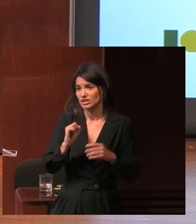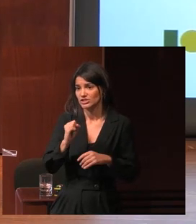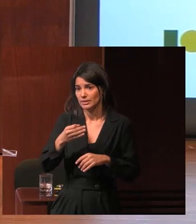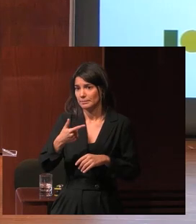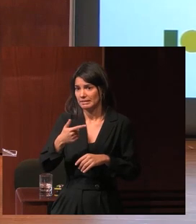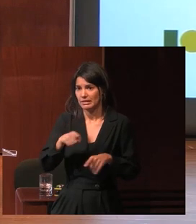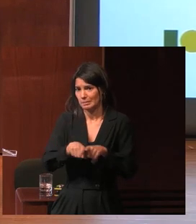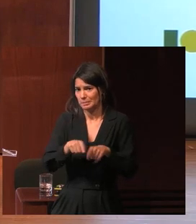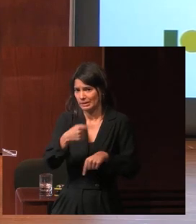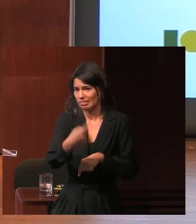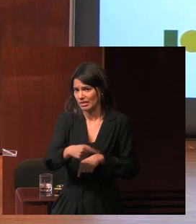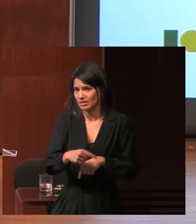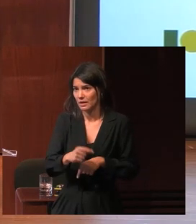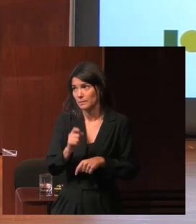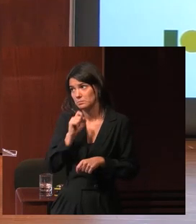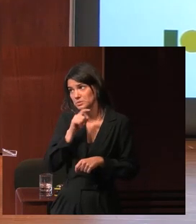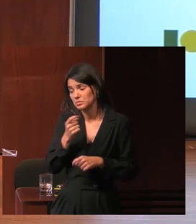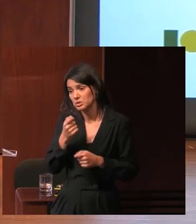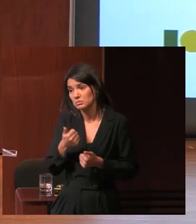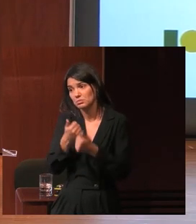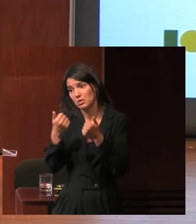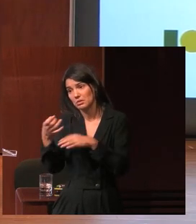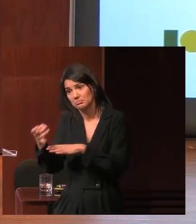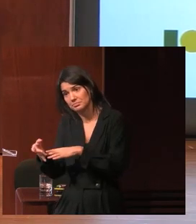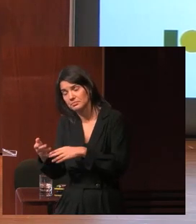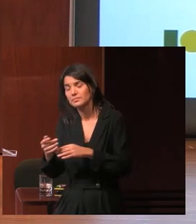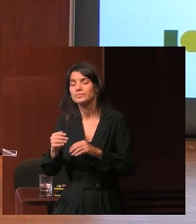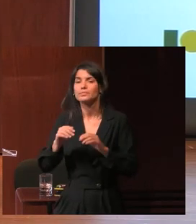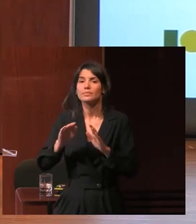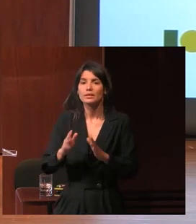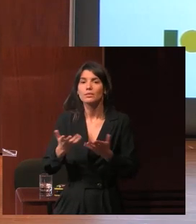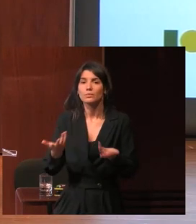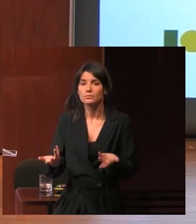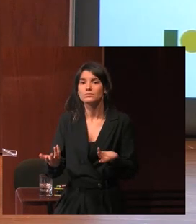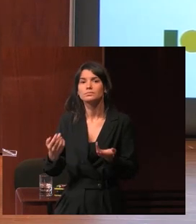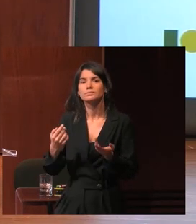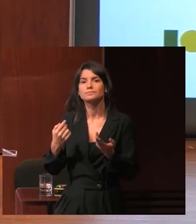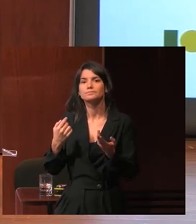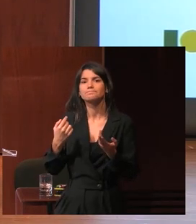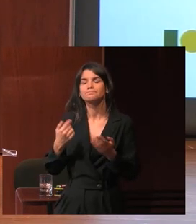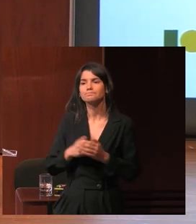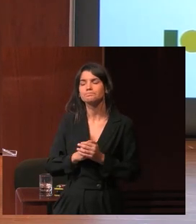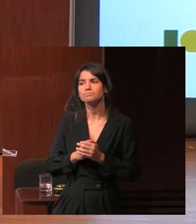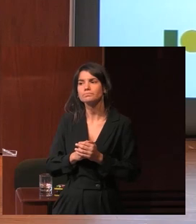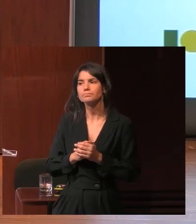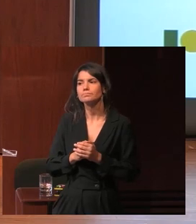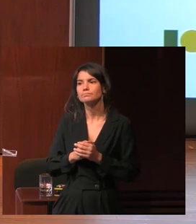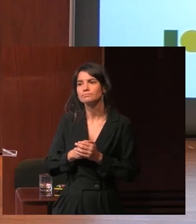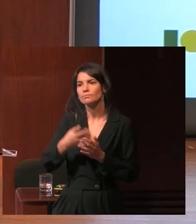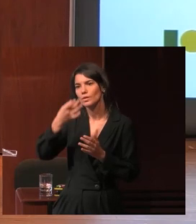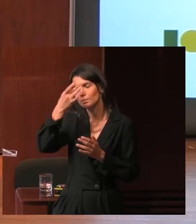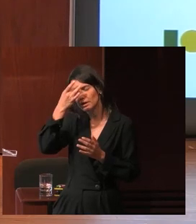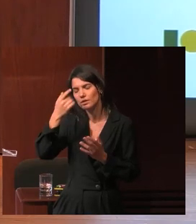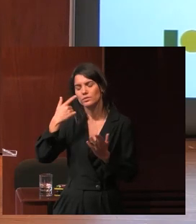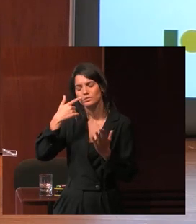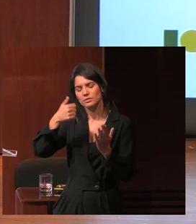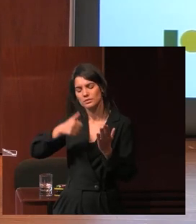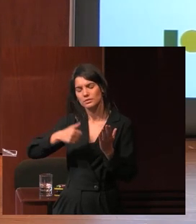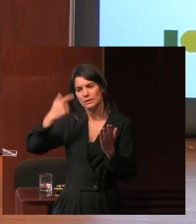even better sometimes. So critical thinking starts with the product